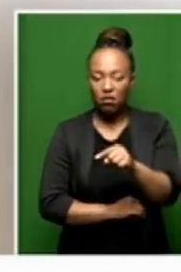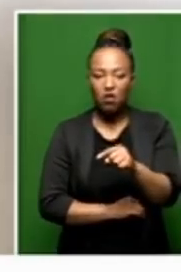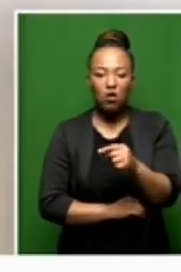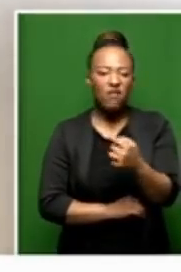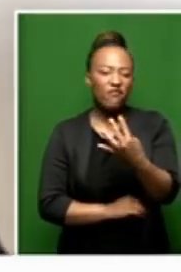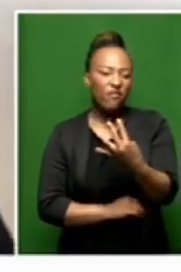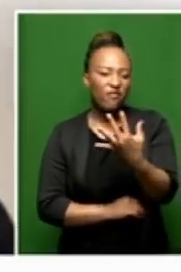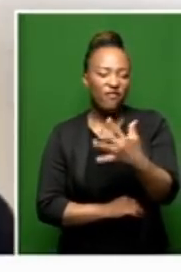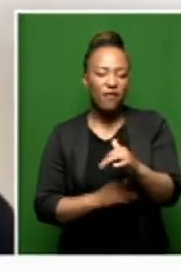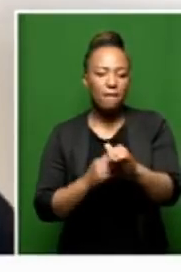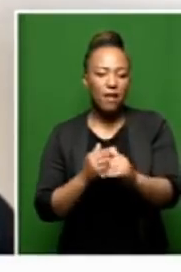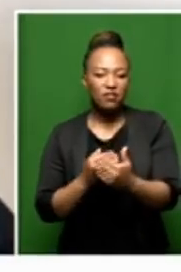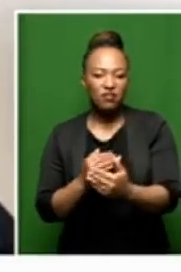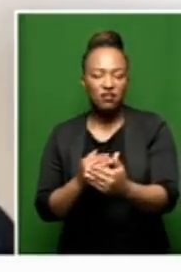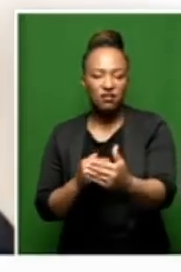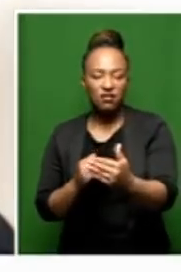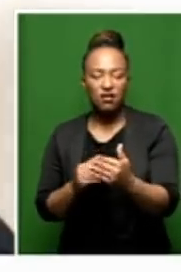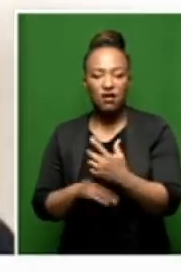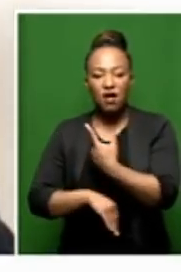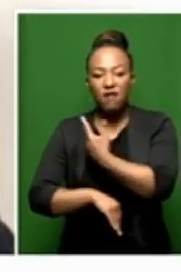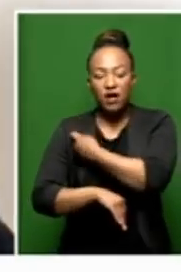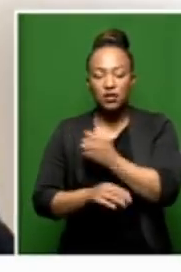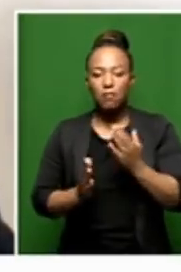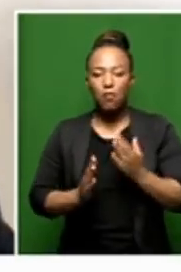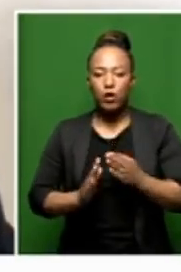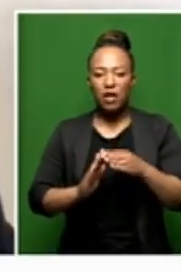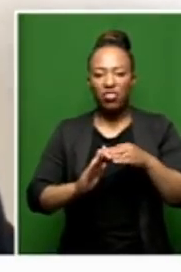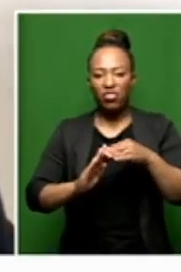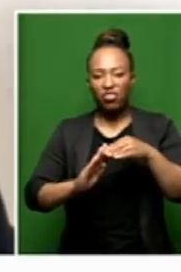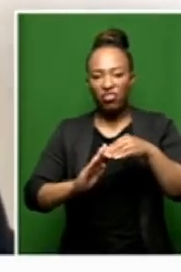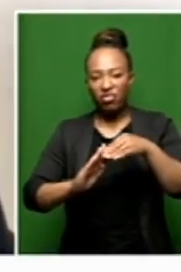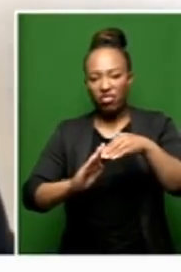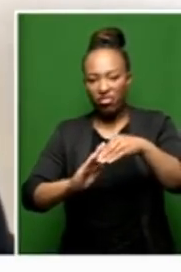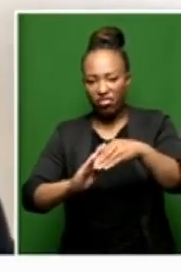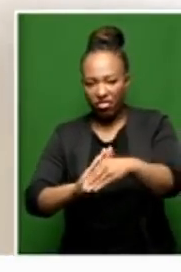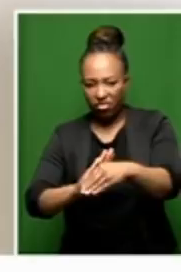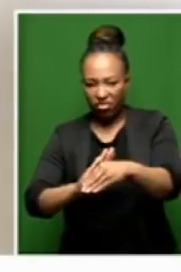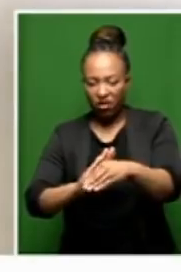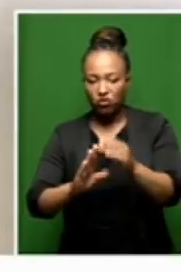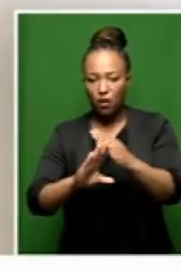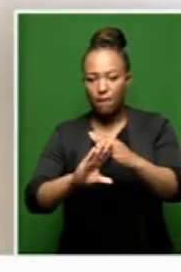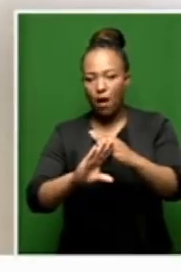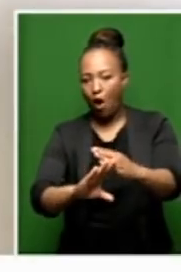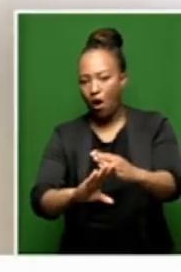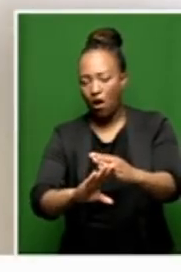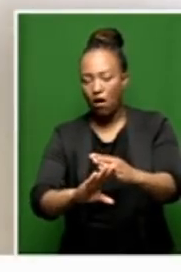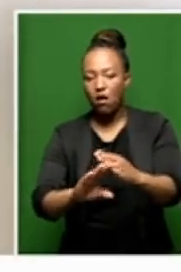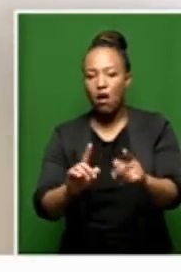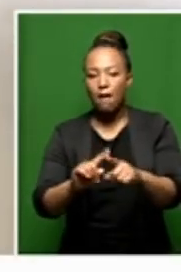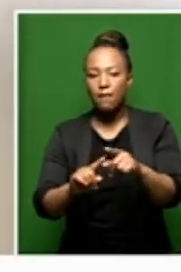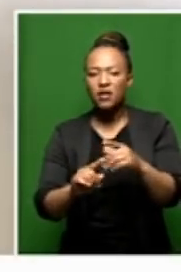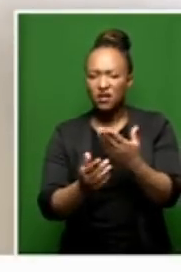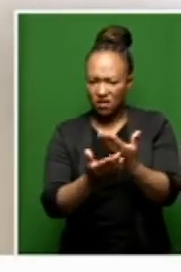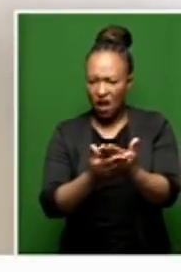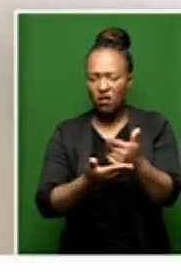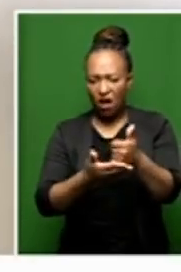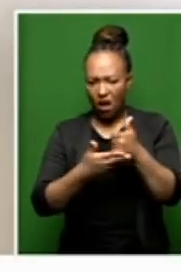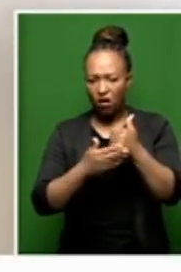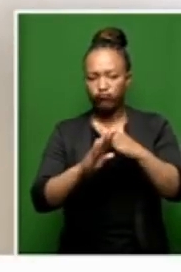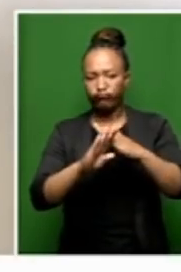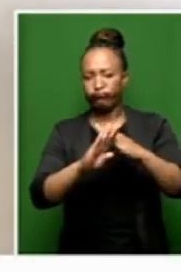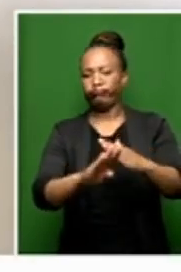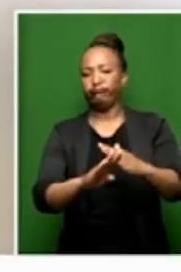month, your vaccine immunity slightly is falling down gradually. Doesn't mean that it's not going to hold your camp for severity of infection.